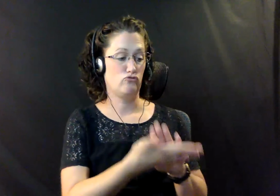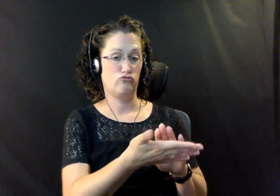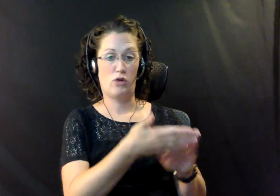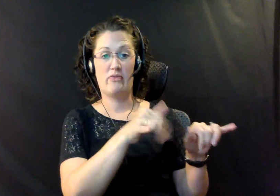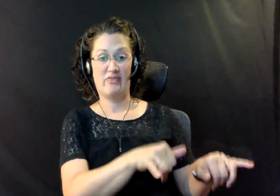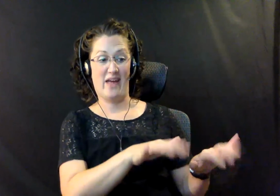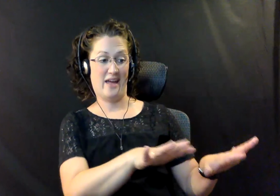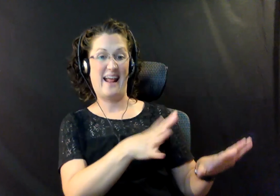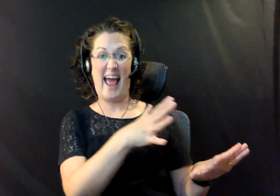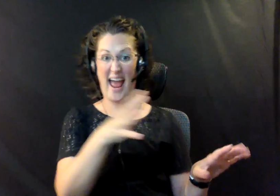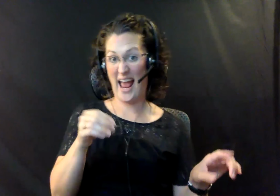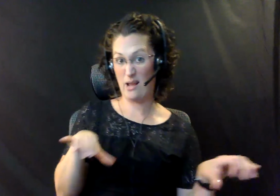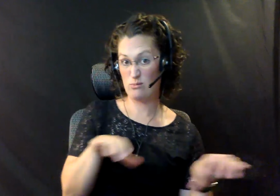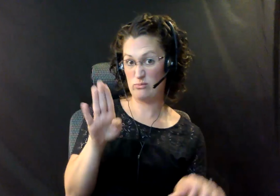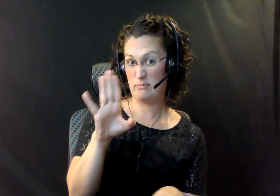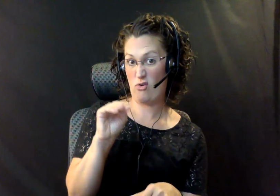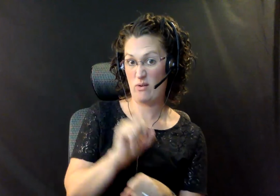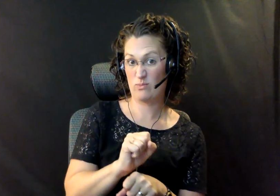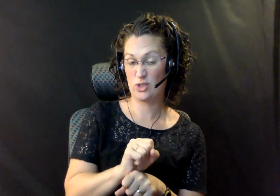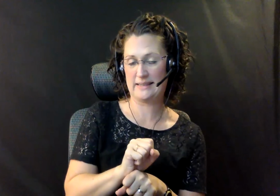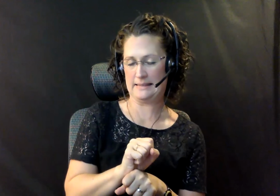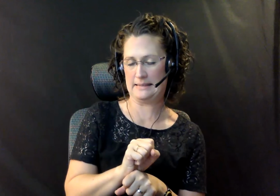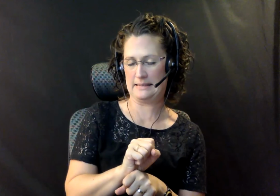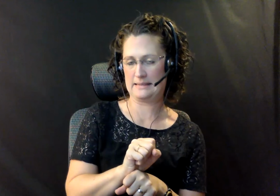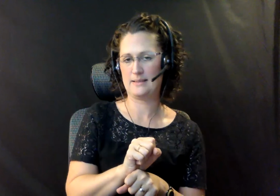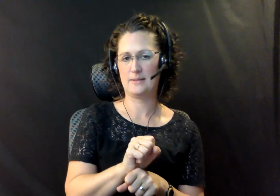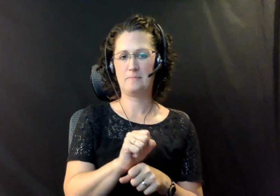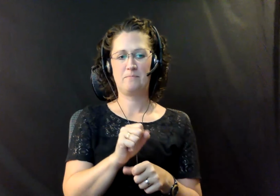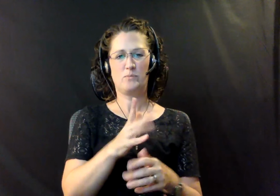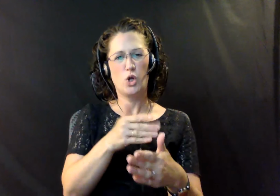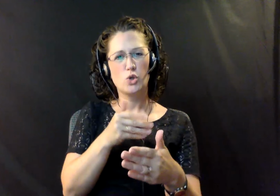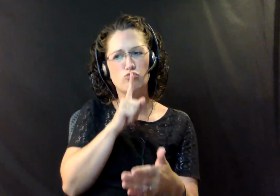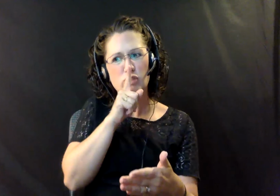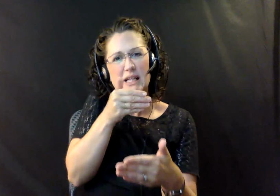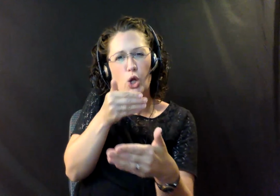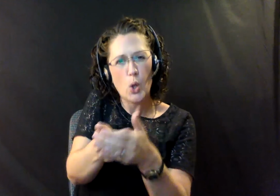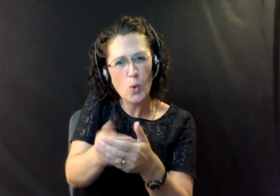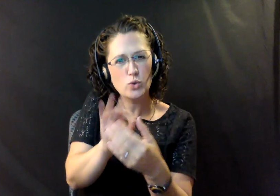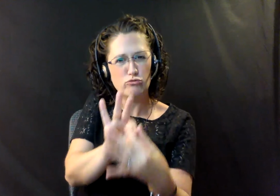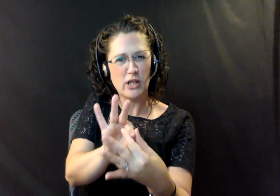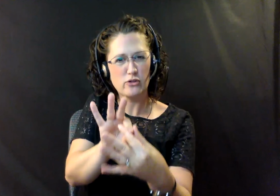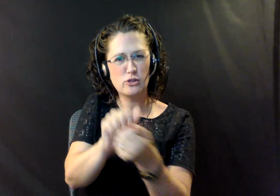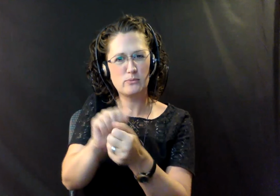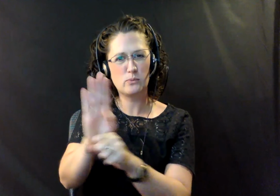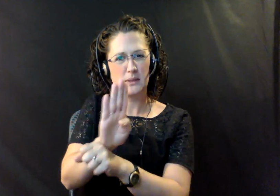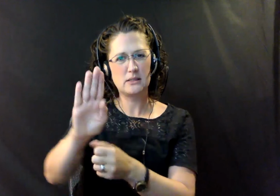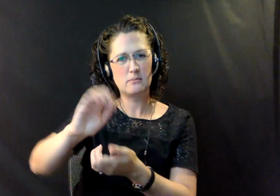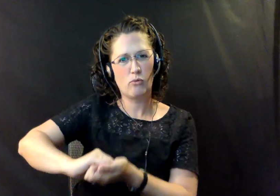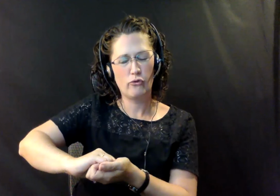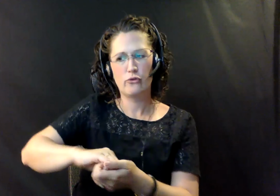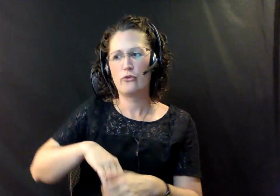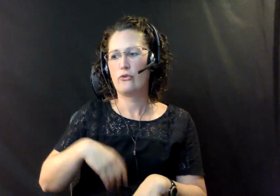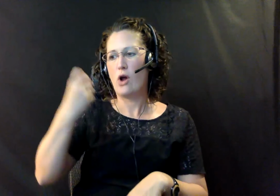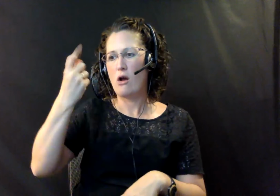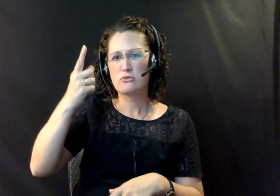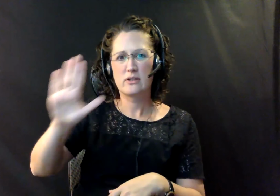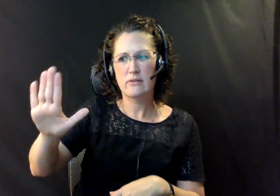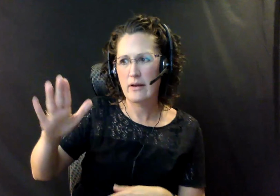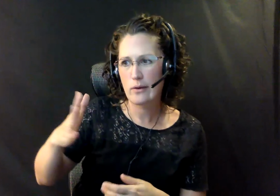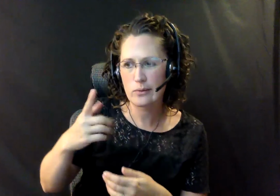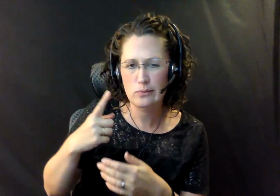what a BRM does, meaning all of the close relationships, truly spending time with the business partner, understanding wants, needs, challenges,